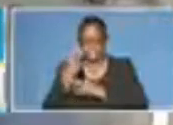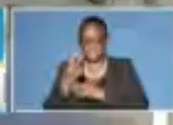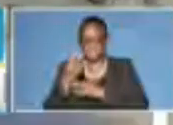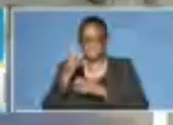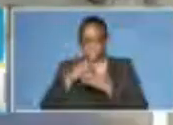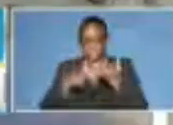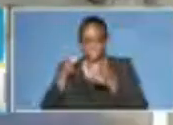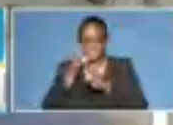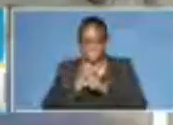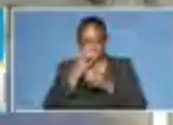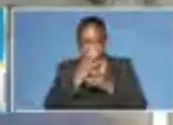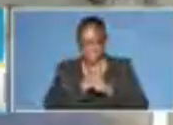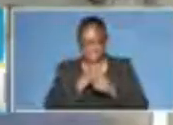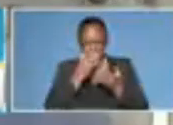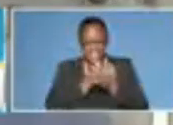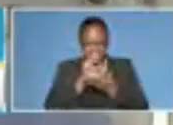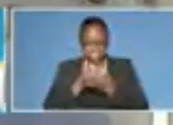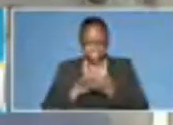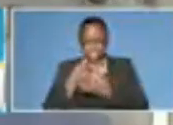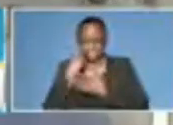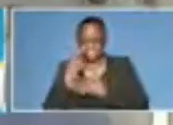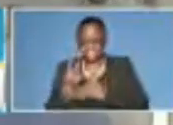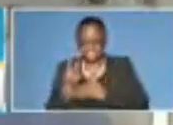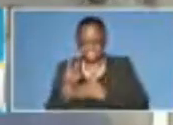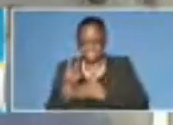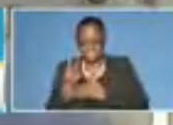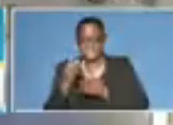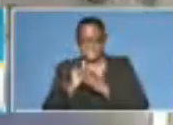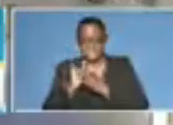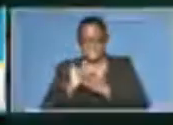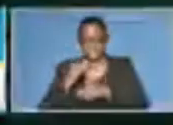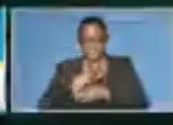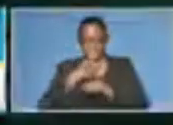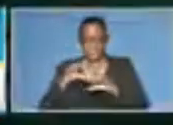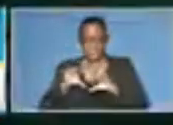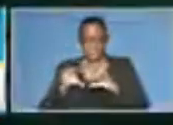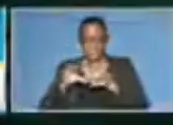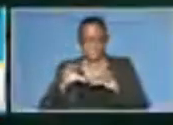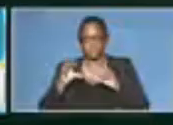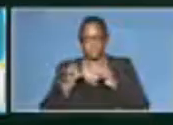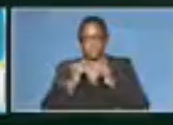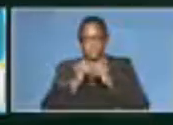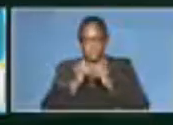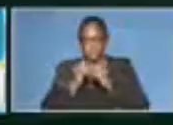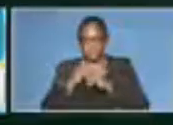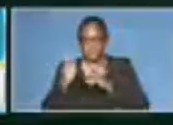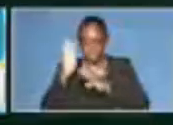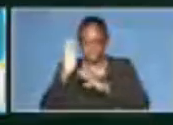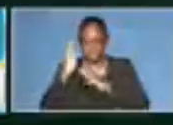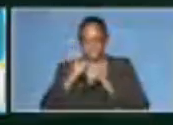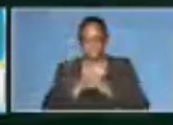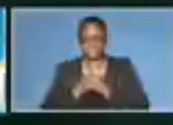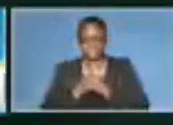for the Bahamas, you could see that the sector can do much more in the Bahamas than it is doing currently.